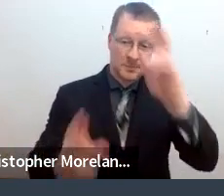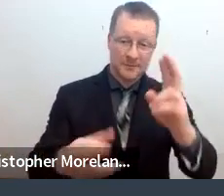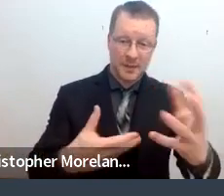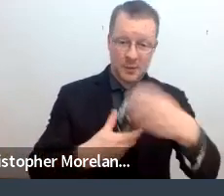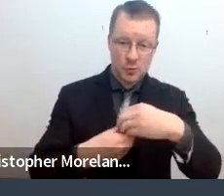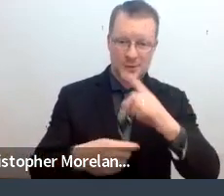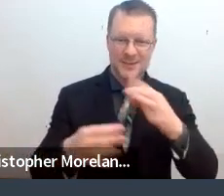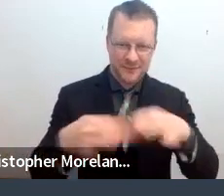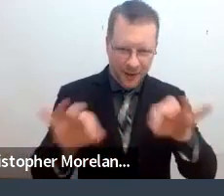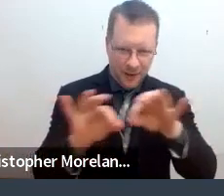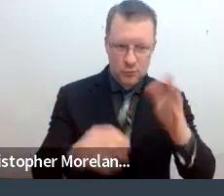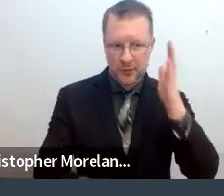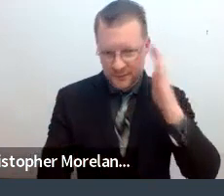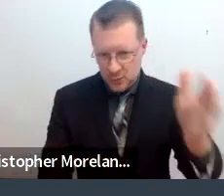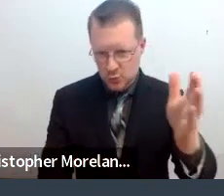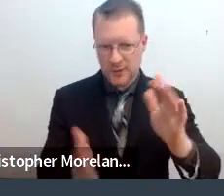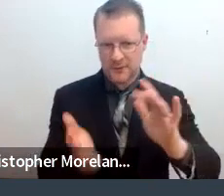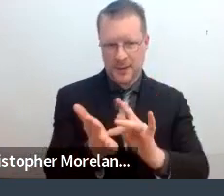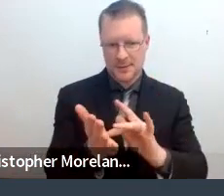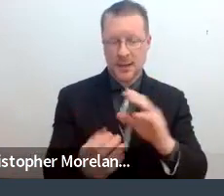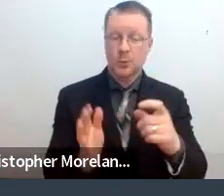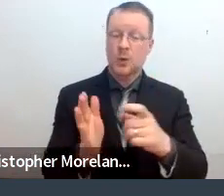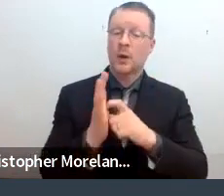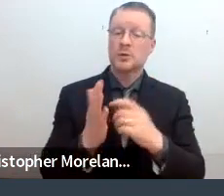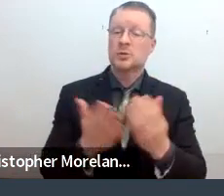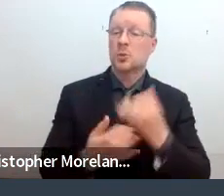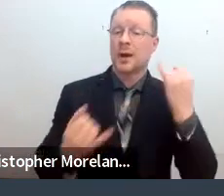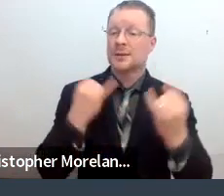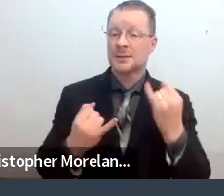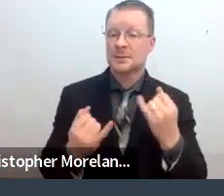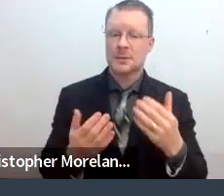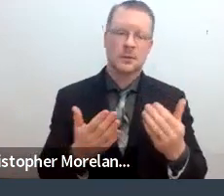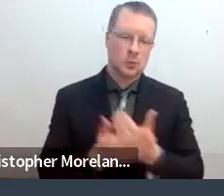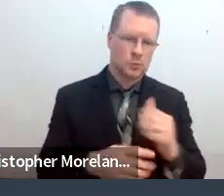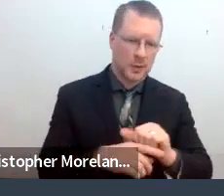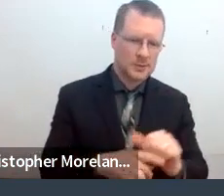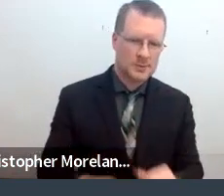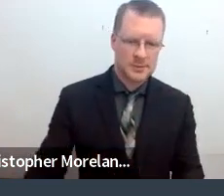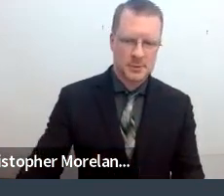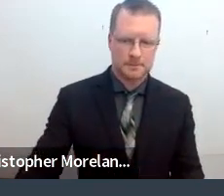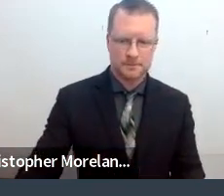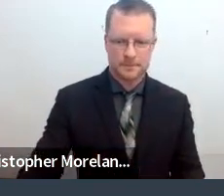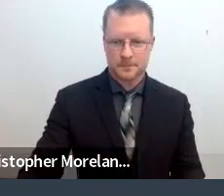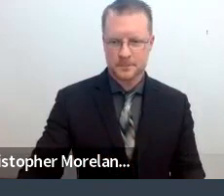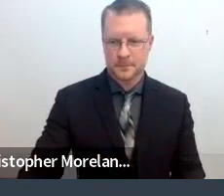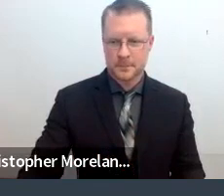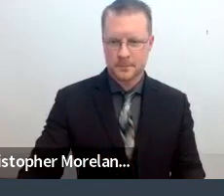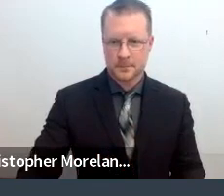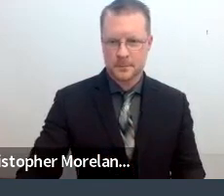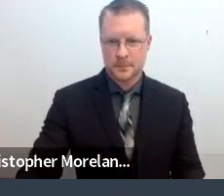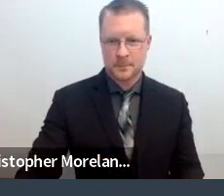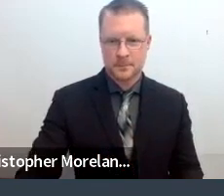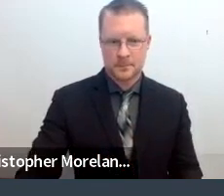public. Respectful inclusion is vital to the future of medicine and requires